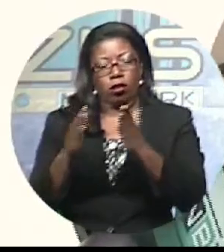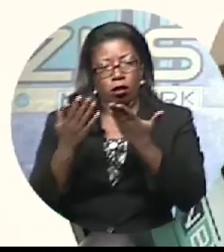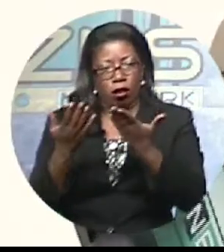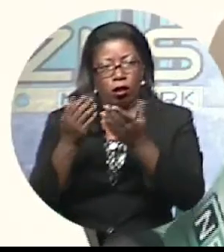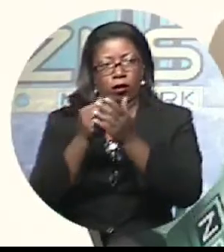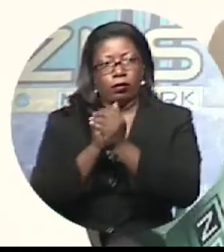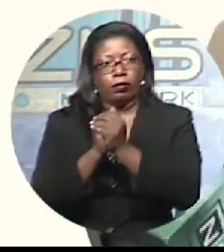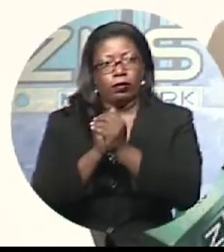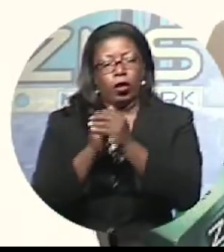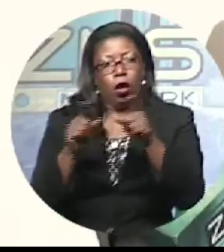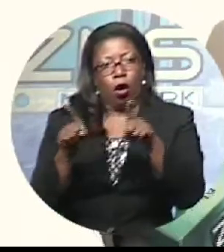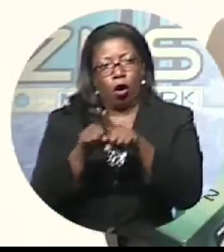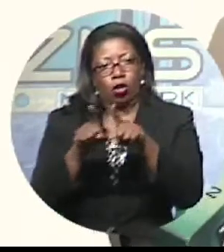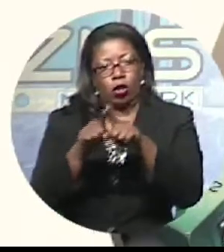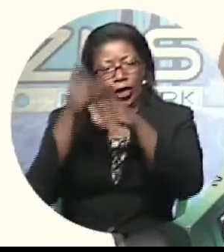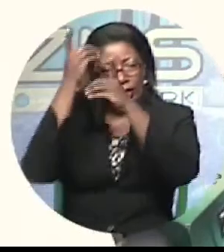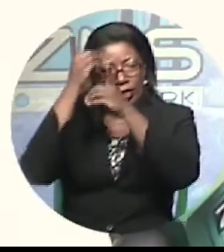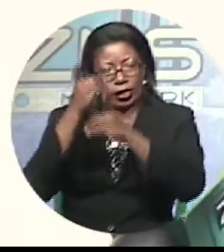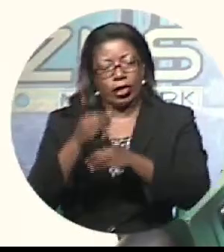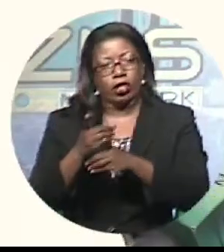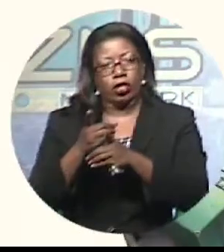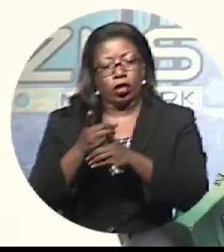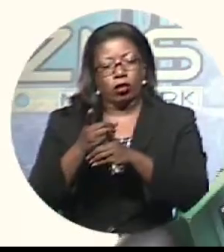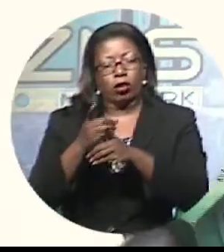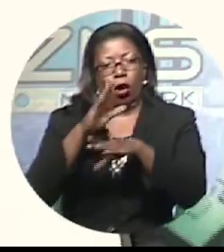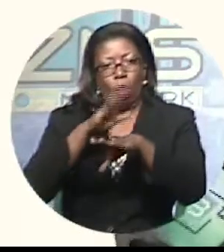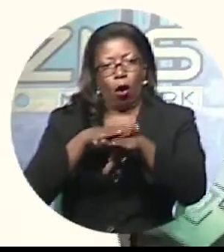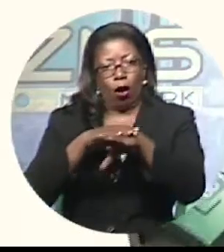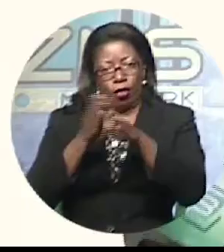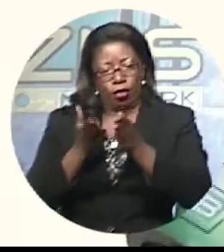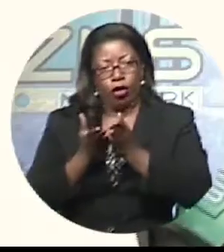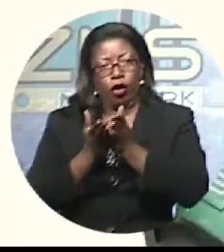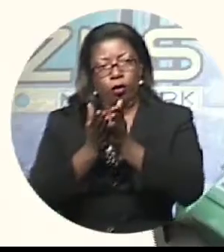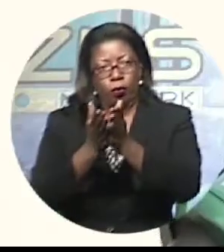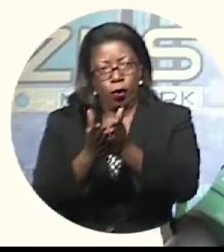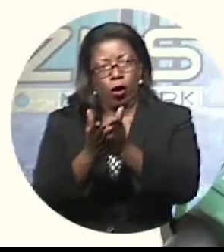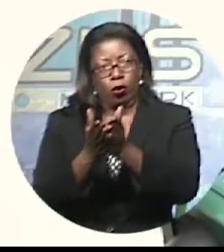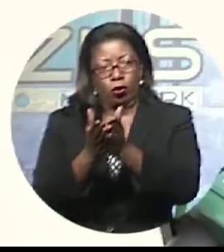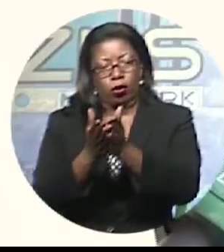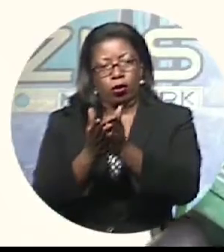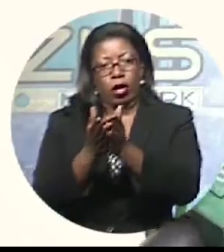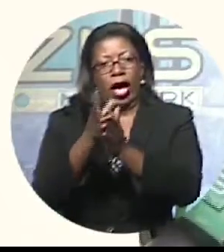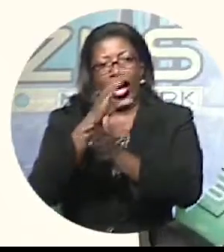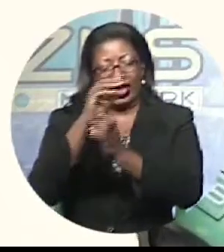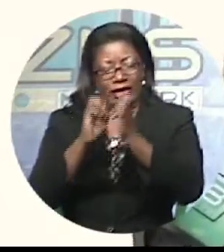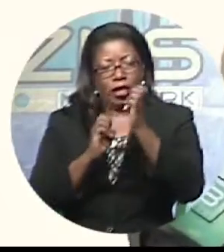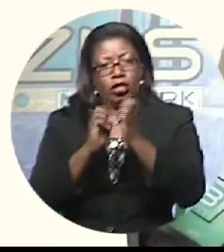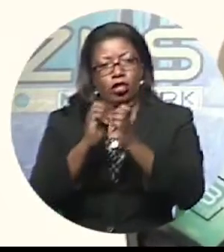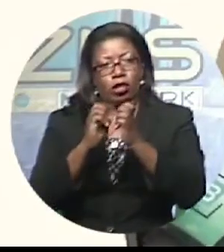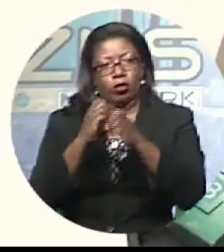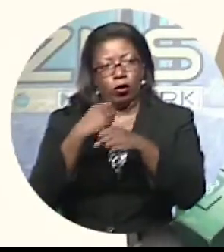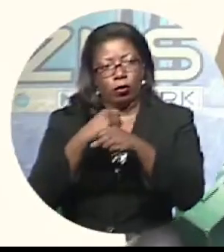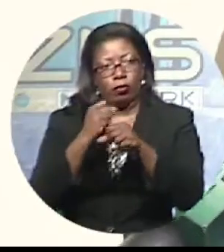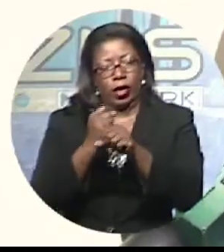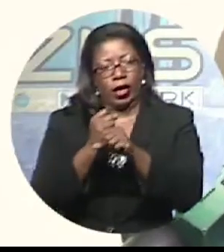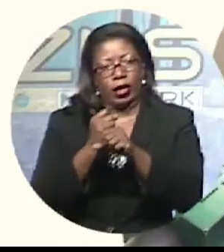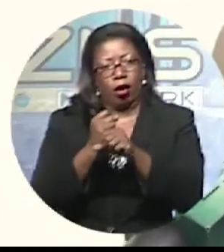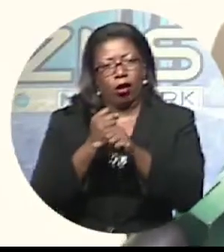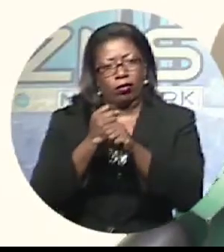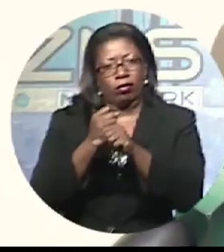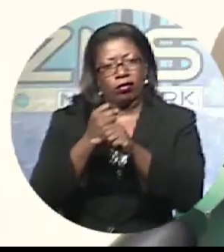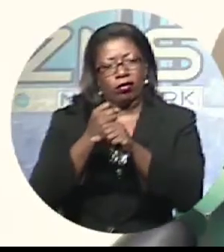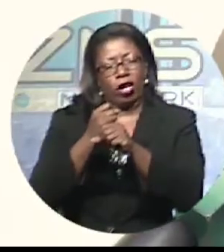that the decision with respect to the vessels or the vessel and the engines would be made sometime this